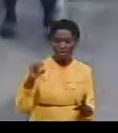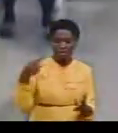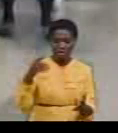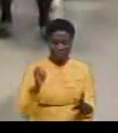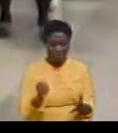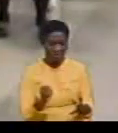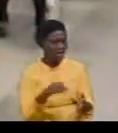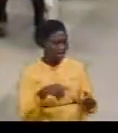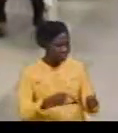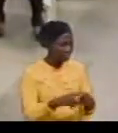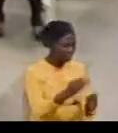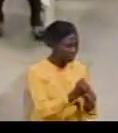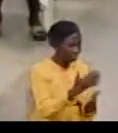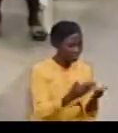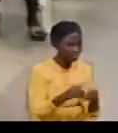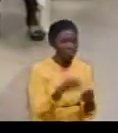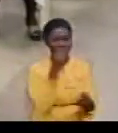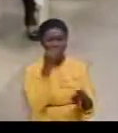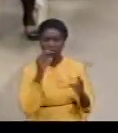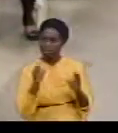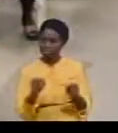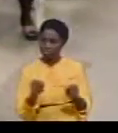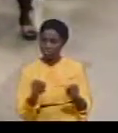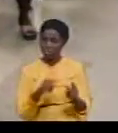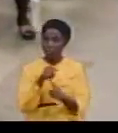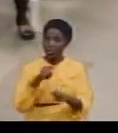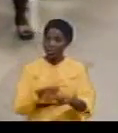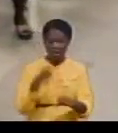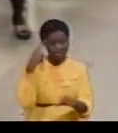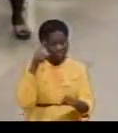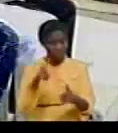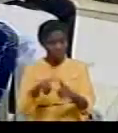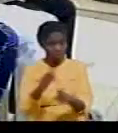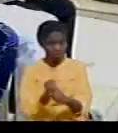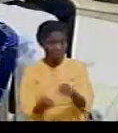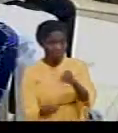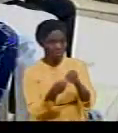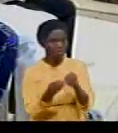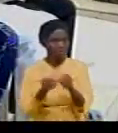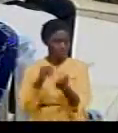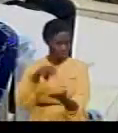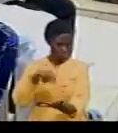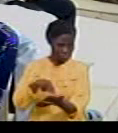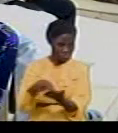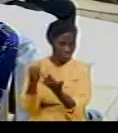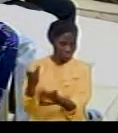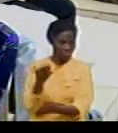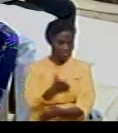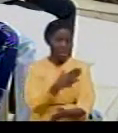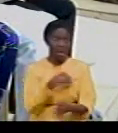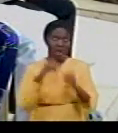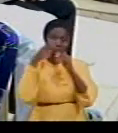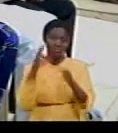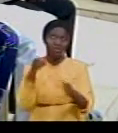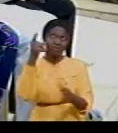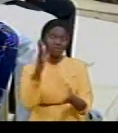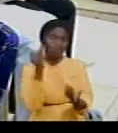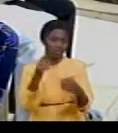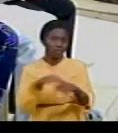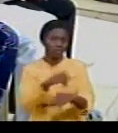addition is about to come, stay there, and the blessing of God will come upon your